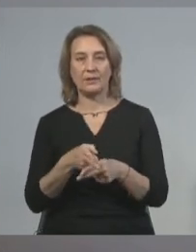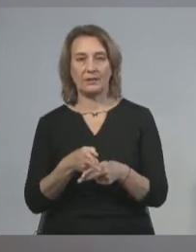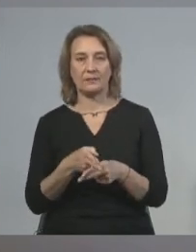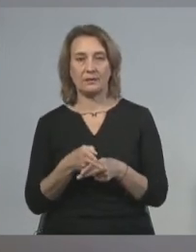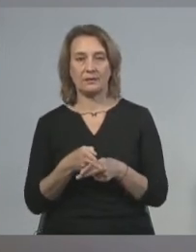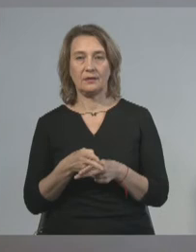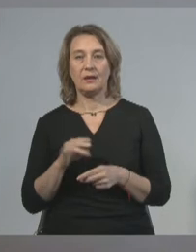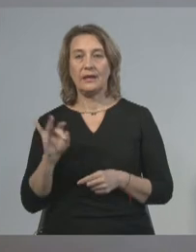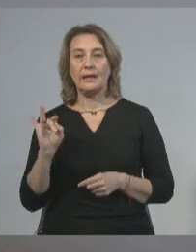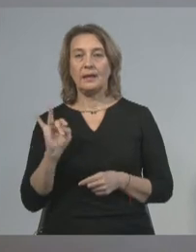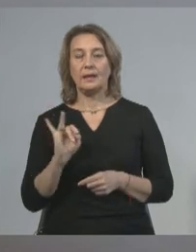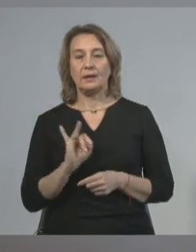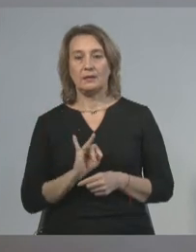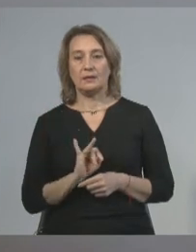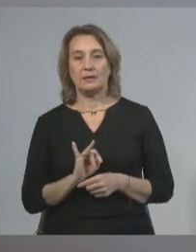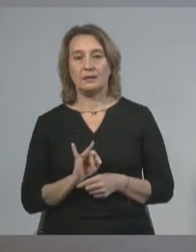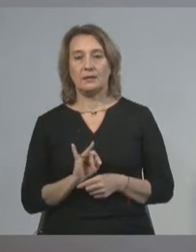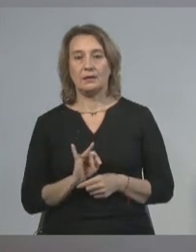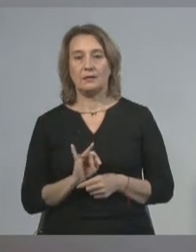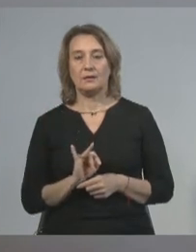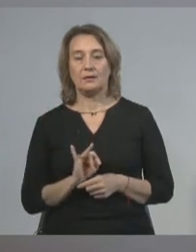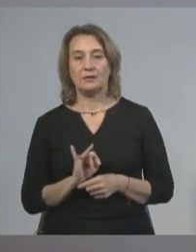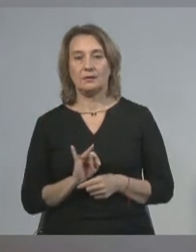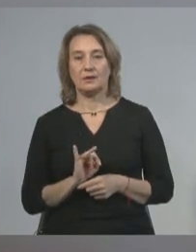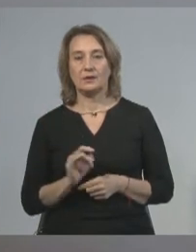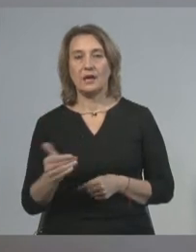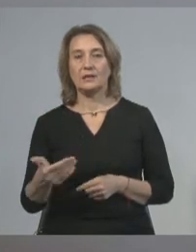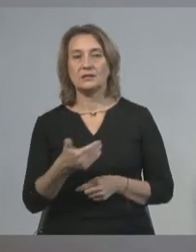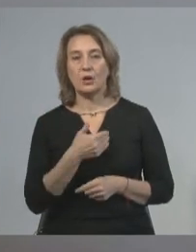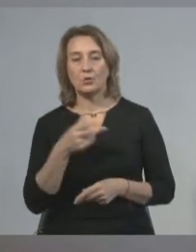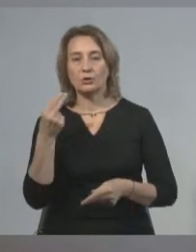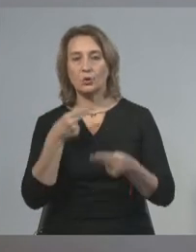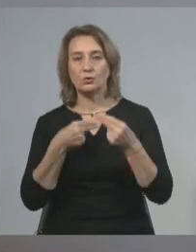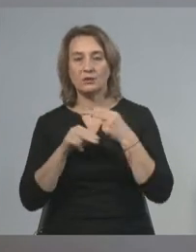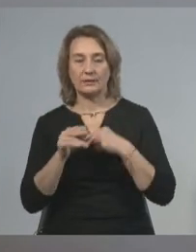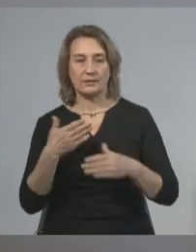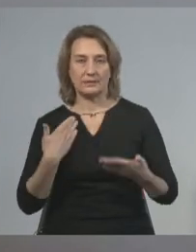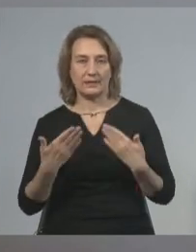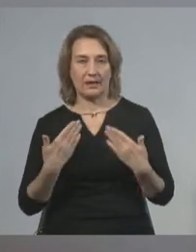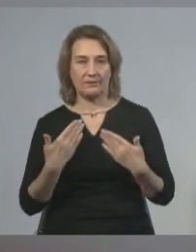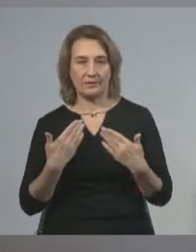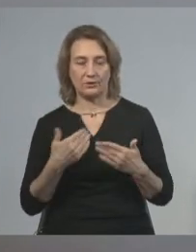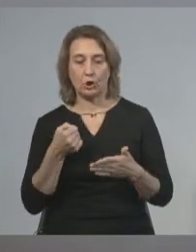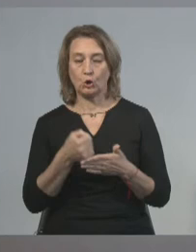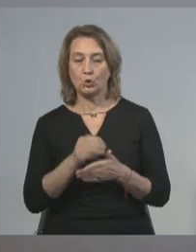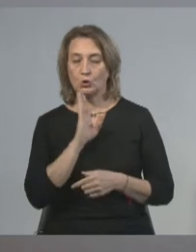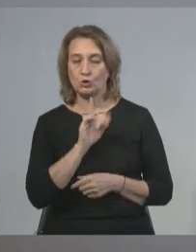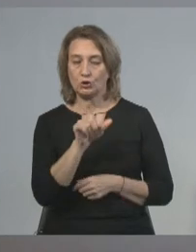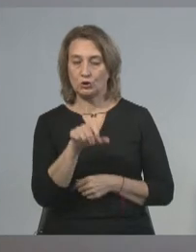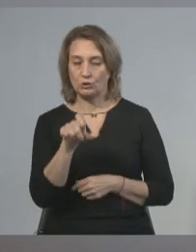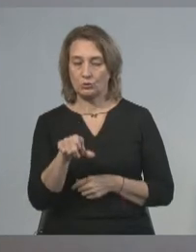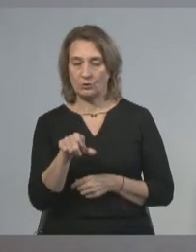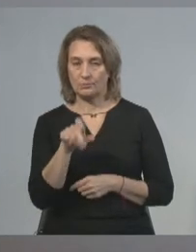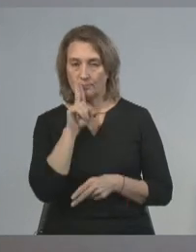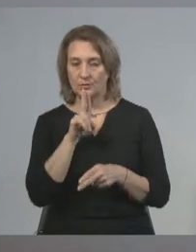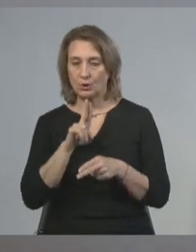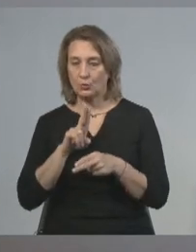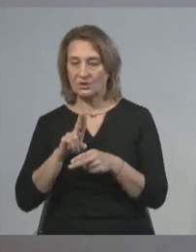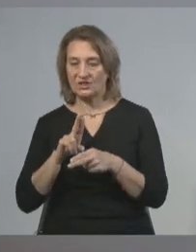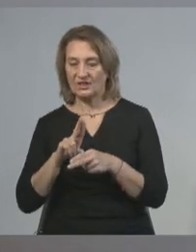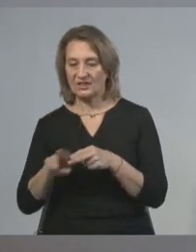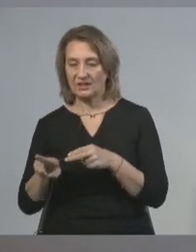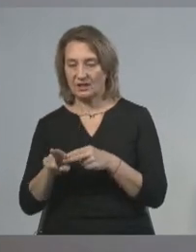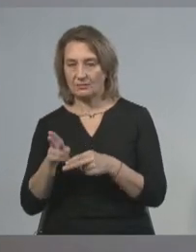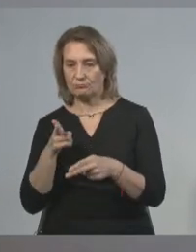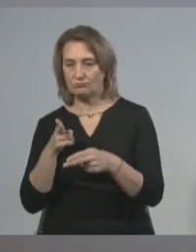treatment and prevention of ones against women unfortunately as you have already mentioned there is there